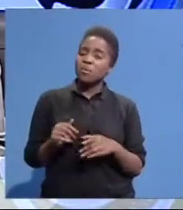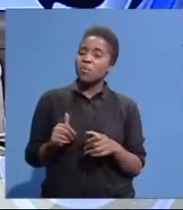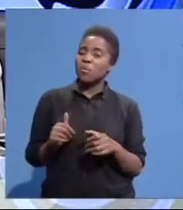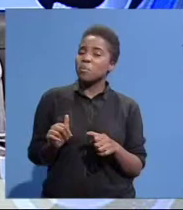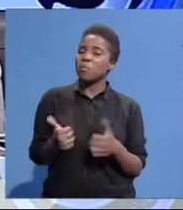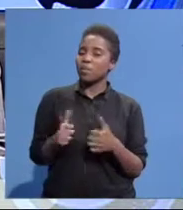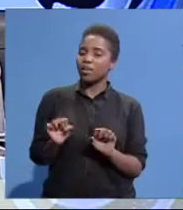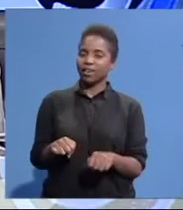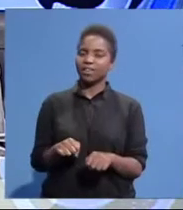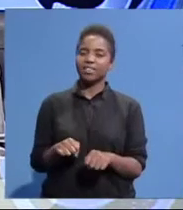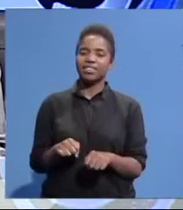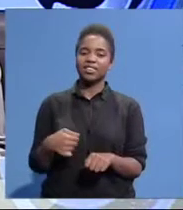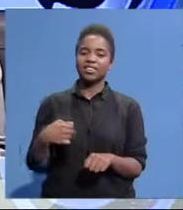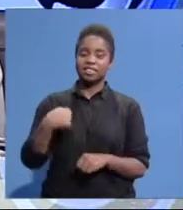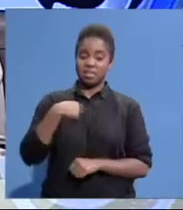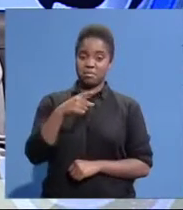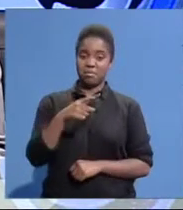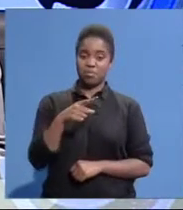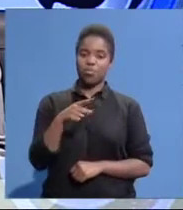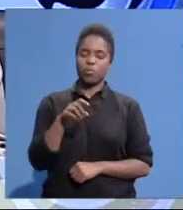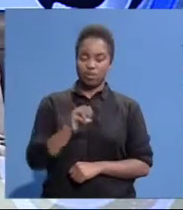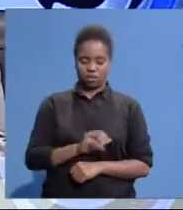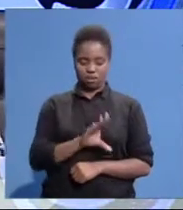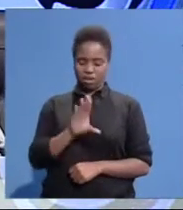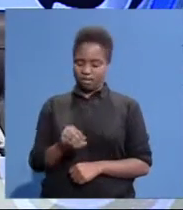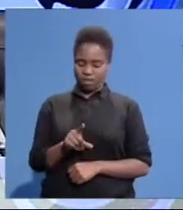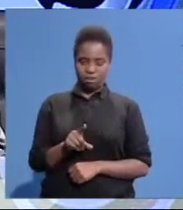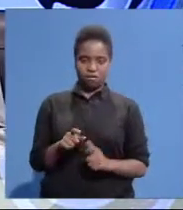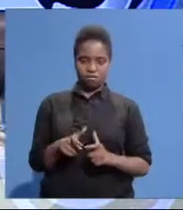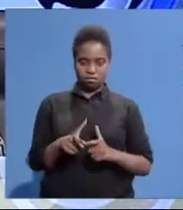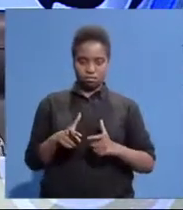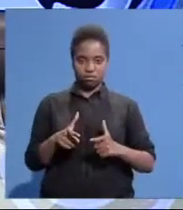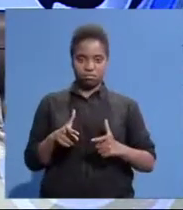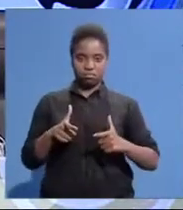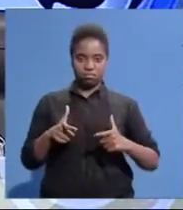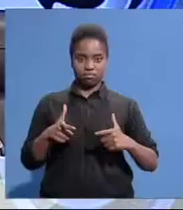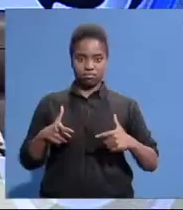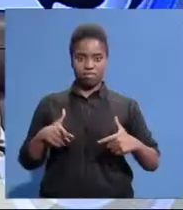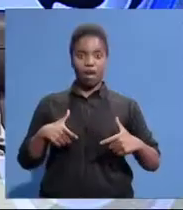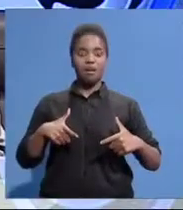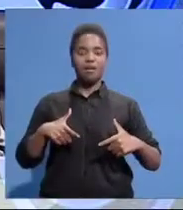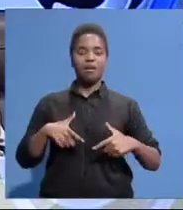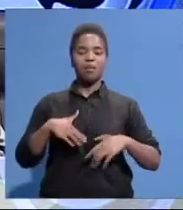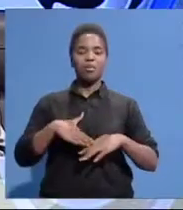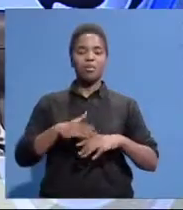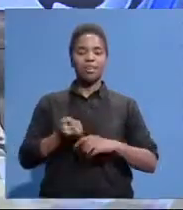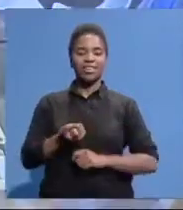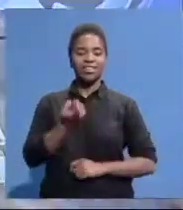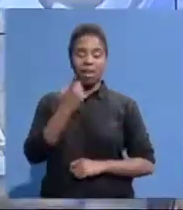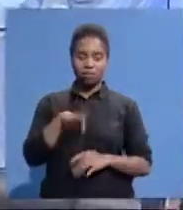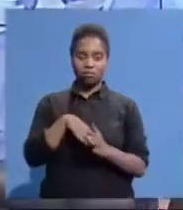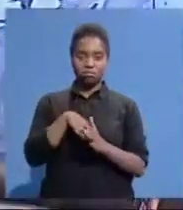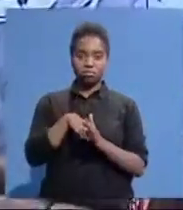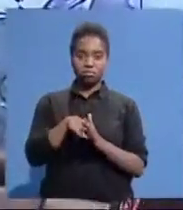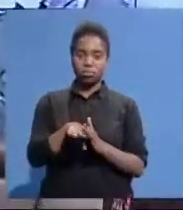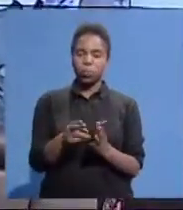as you know, as a very young nation, as we grow, into our nationhood and start to understand the dynamics of a